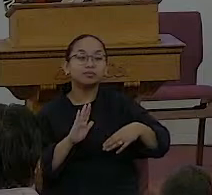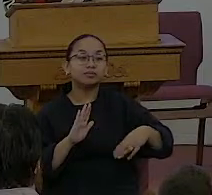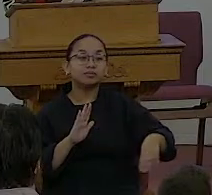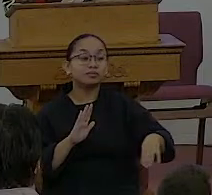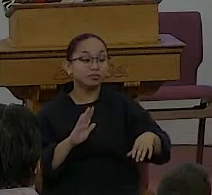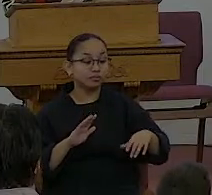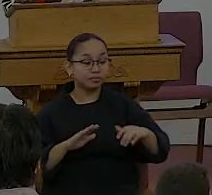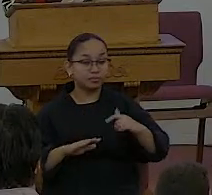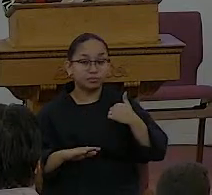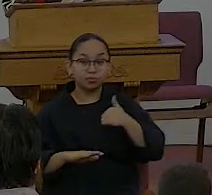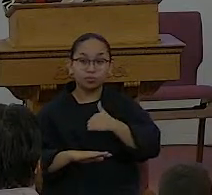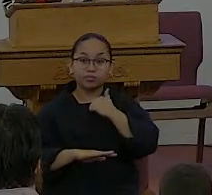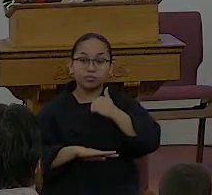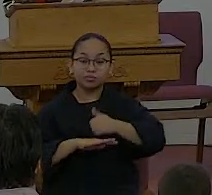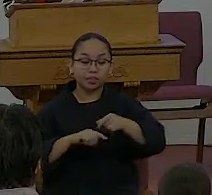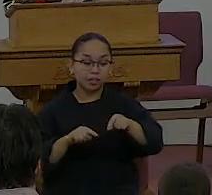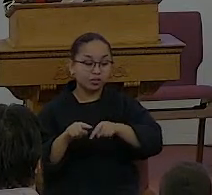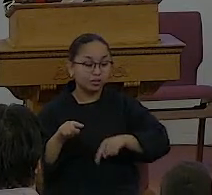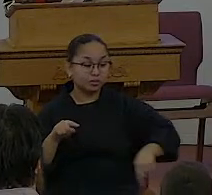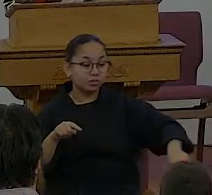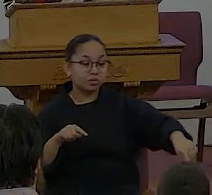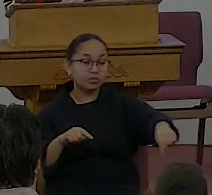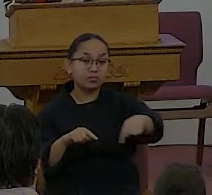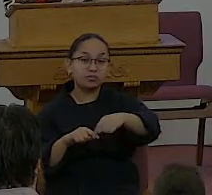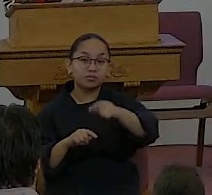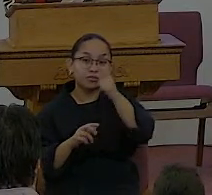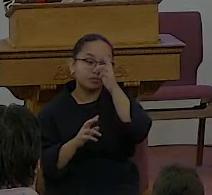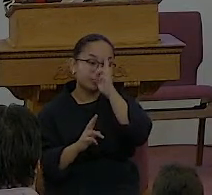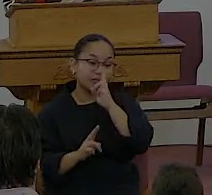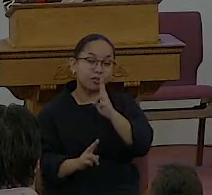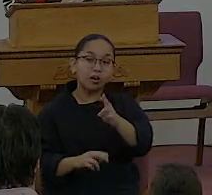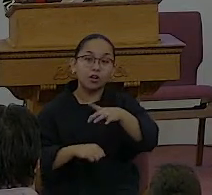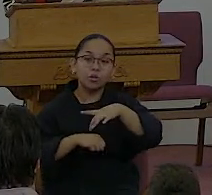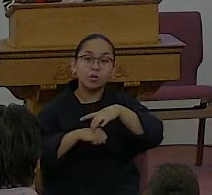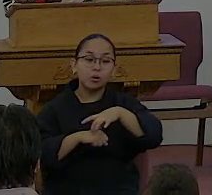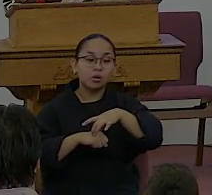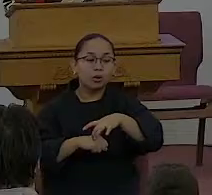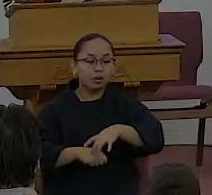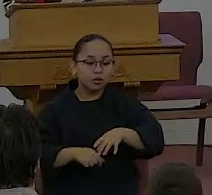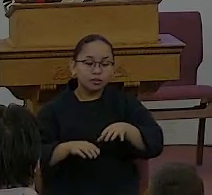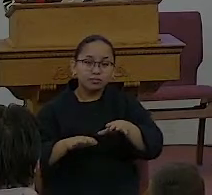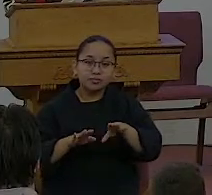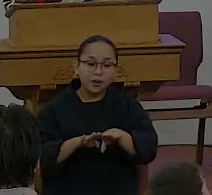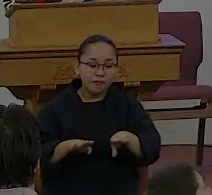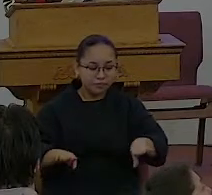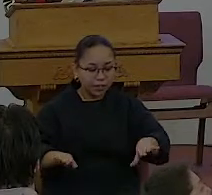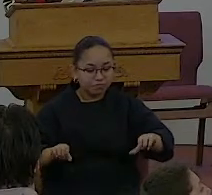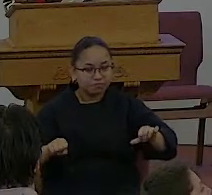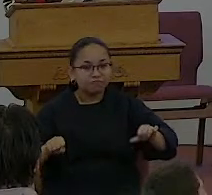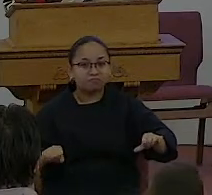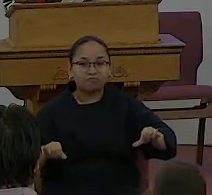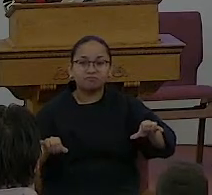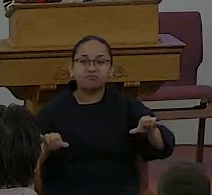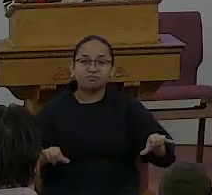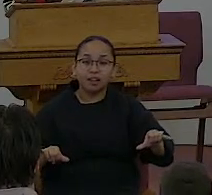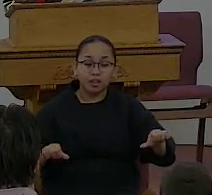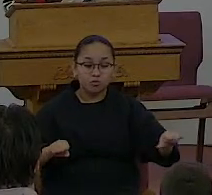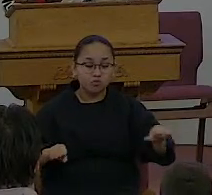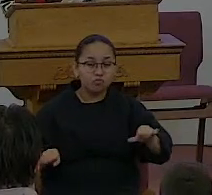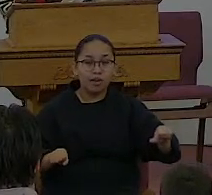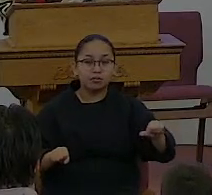We cast this circle in honor of earth. Stay firm beneath our feet and do not